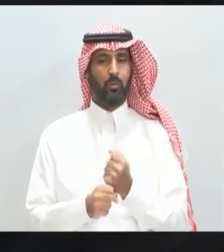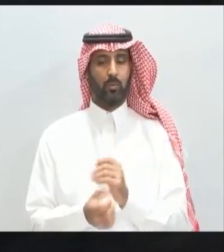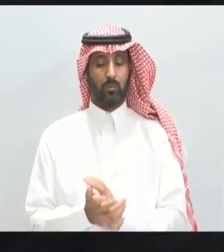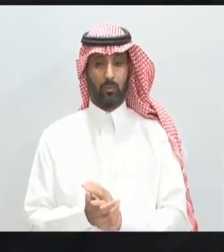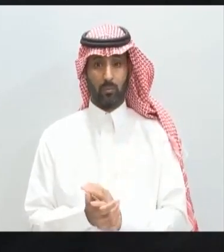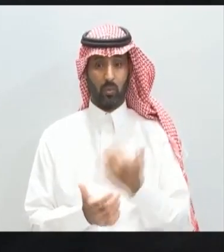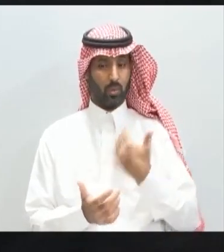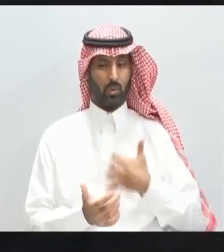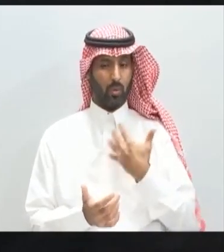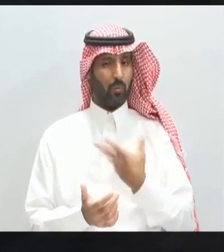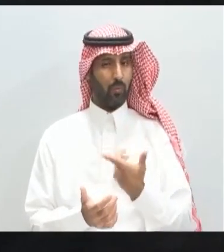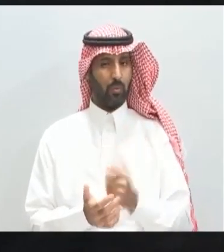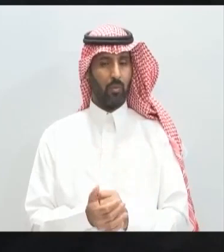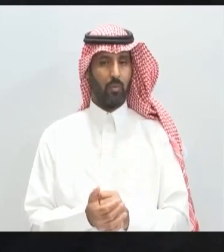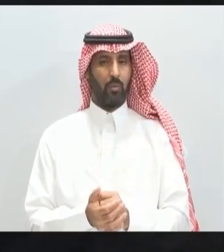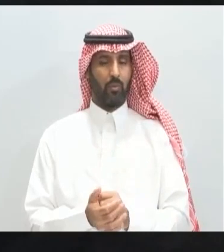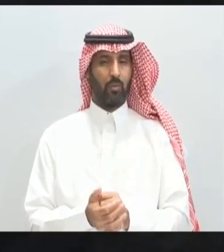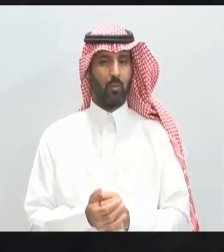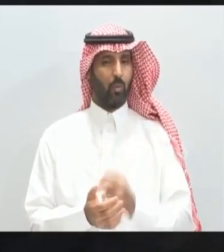What will you feel? You will get what?